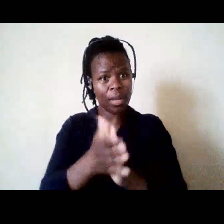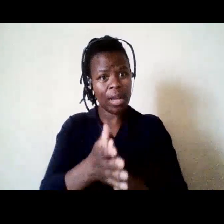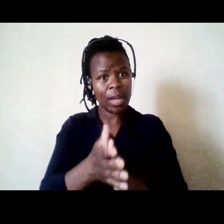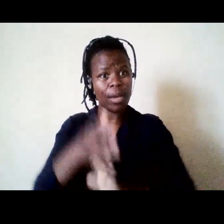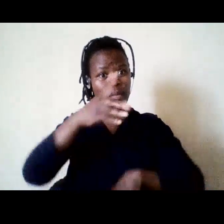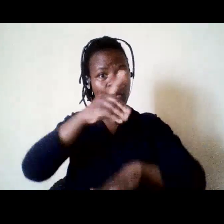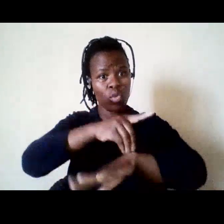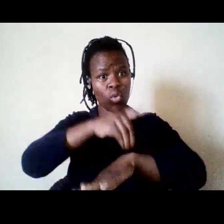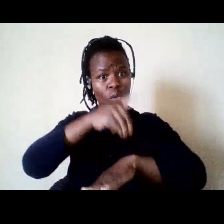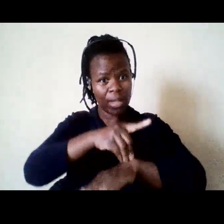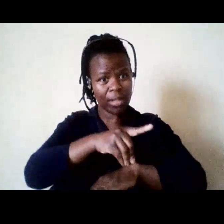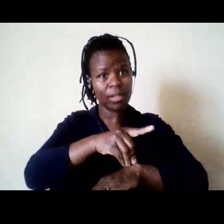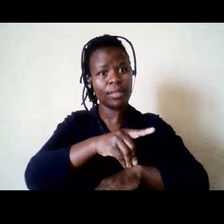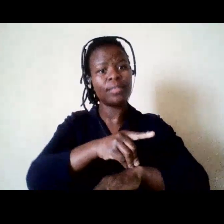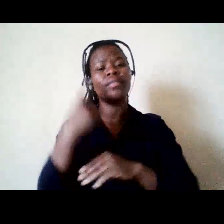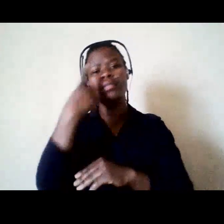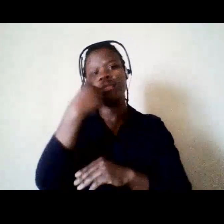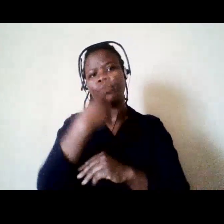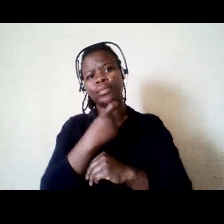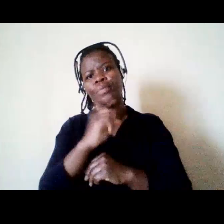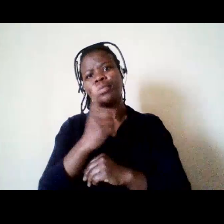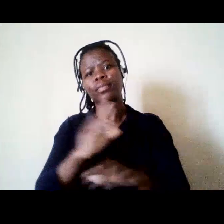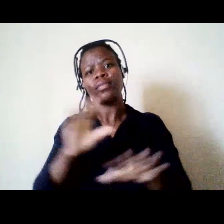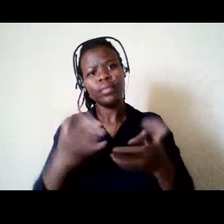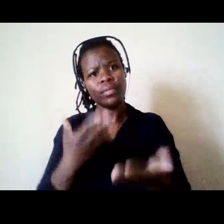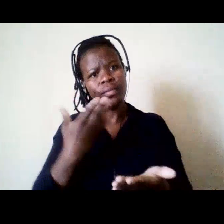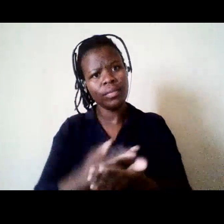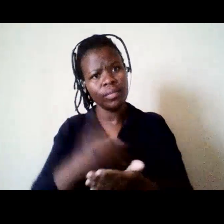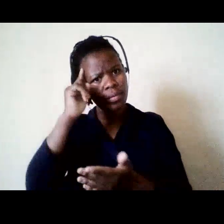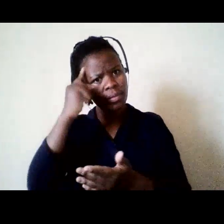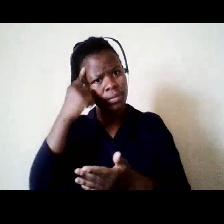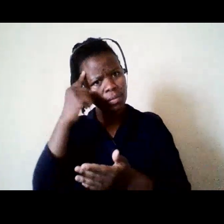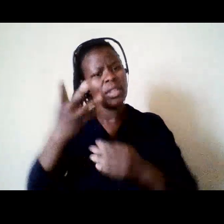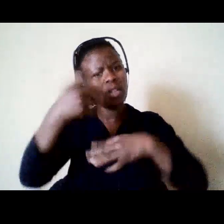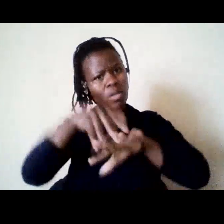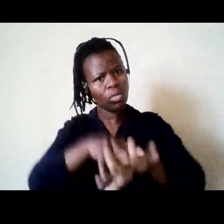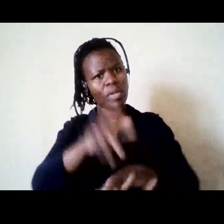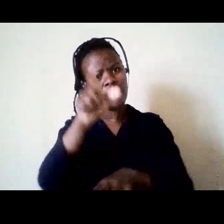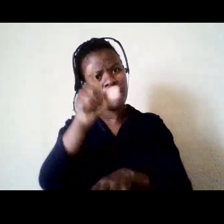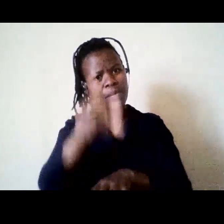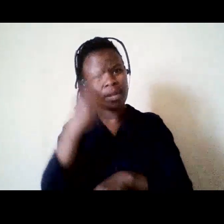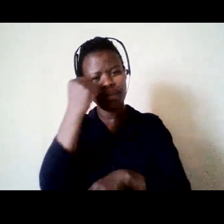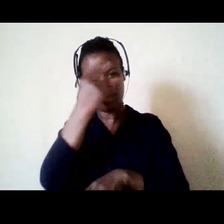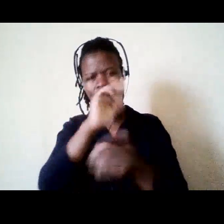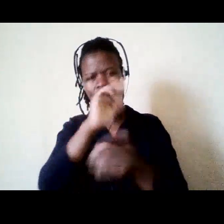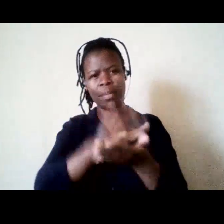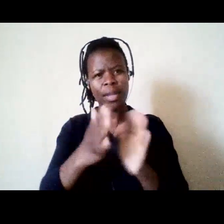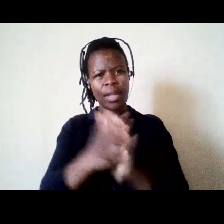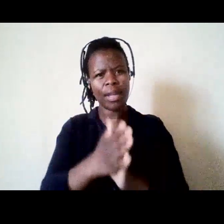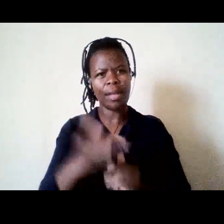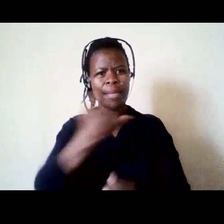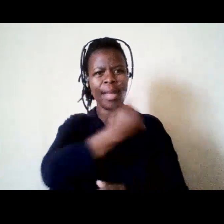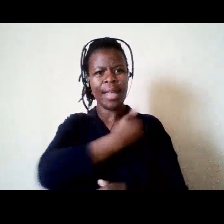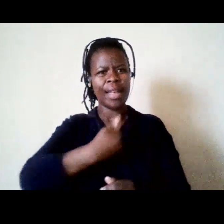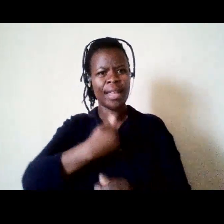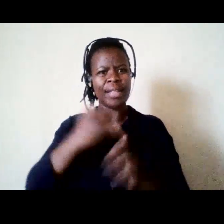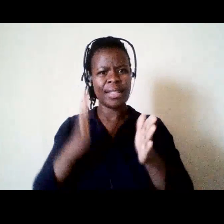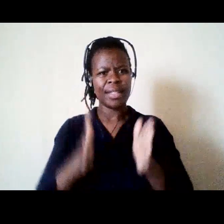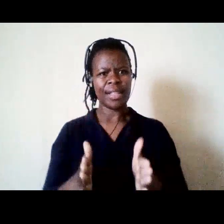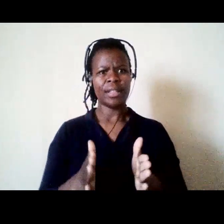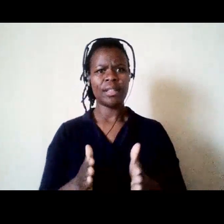okay, but how can we think of including someone who is blind to become a surgeon? So in my mind, I thought about it, and I said,